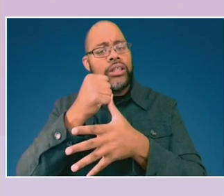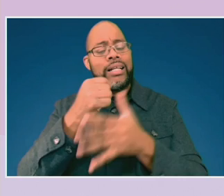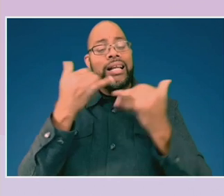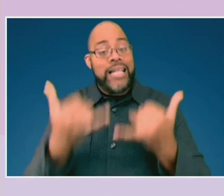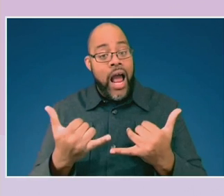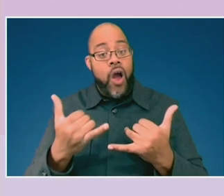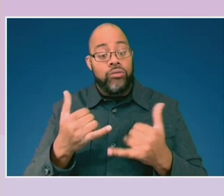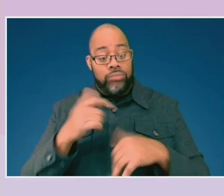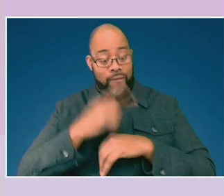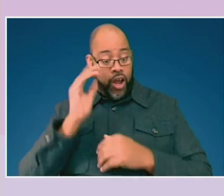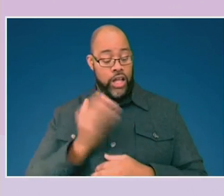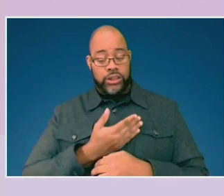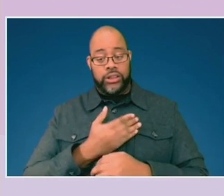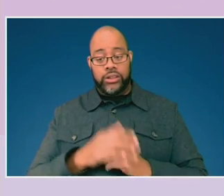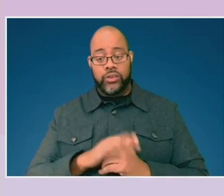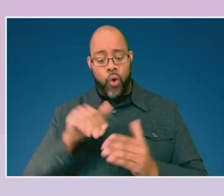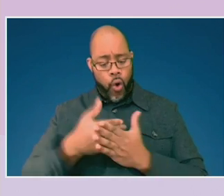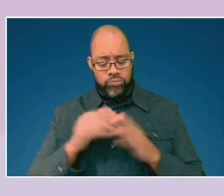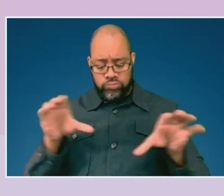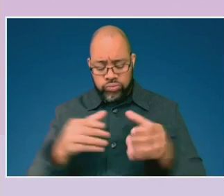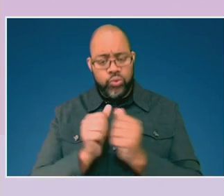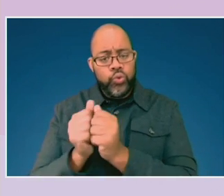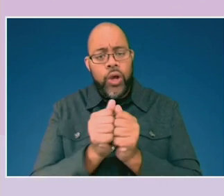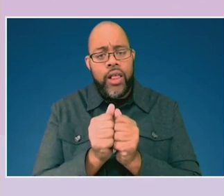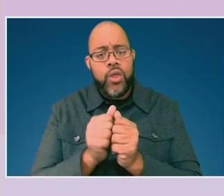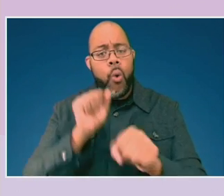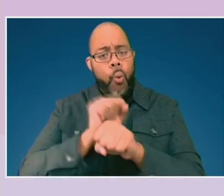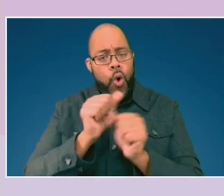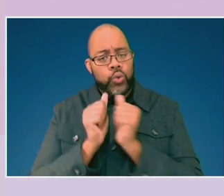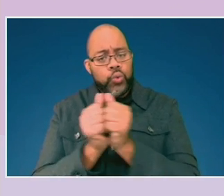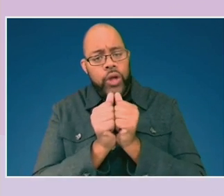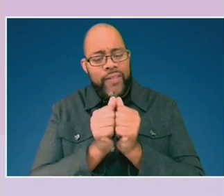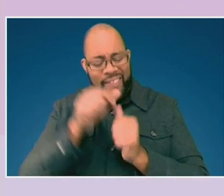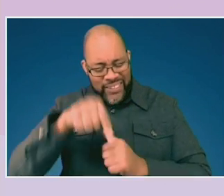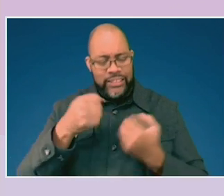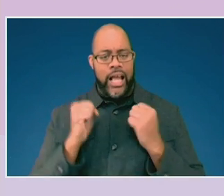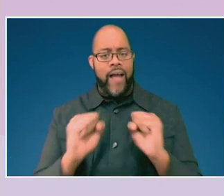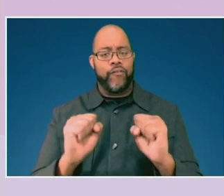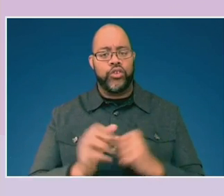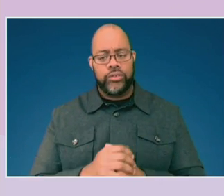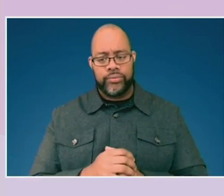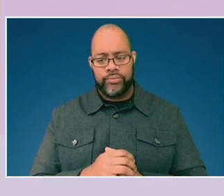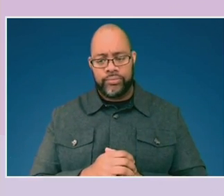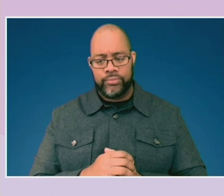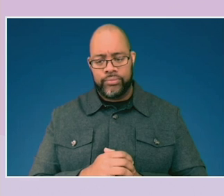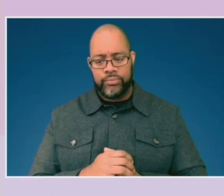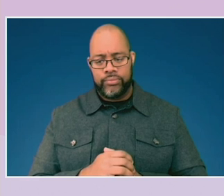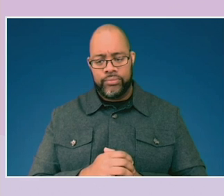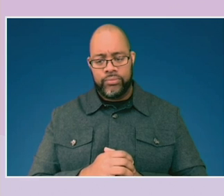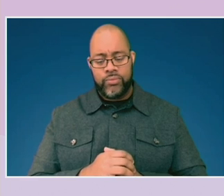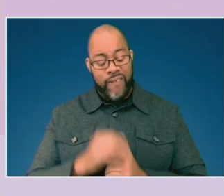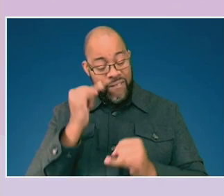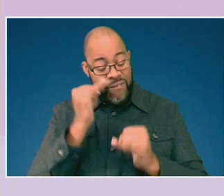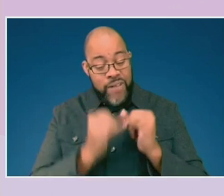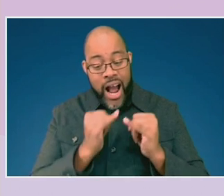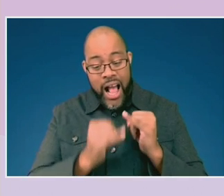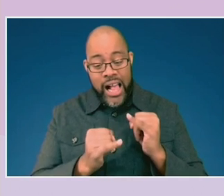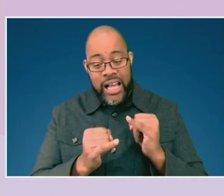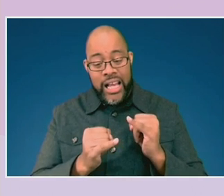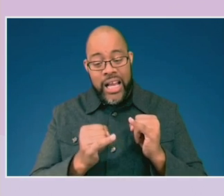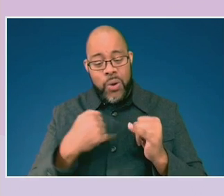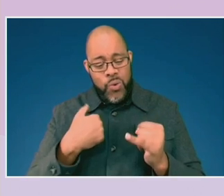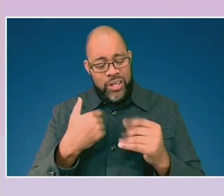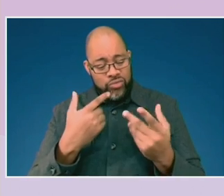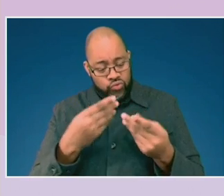us to all come together and work together on this effort. We're finally beginning to